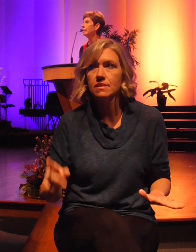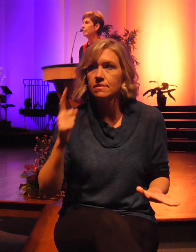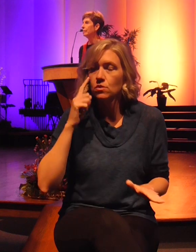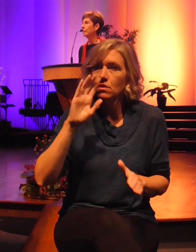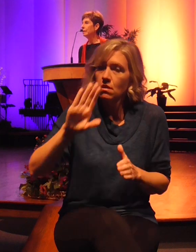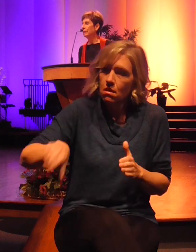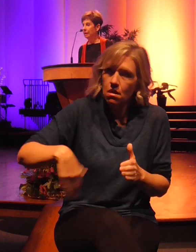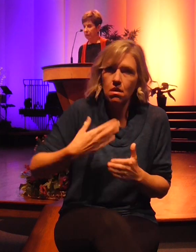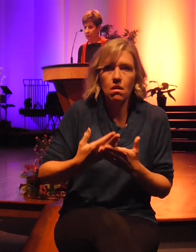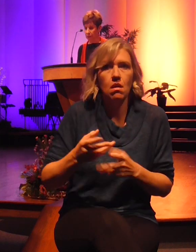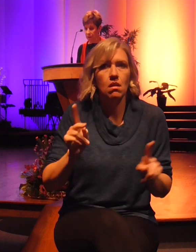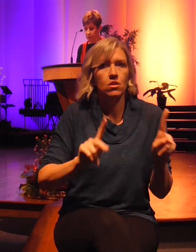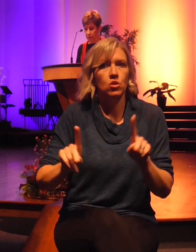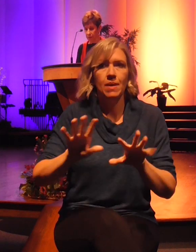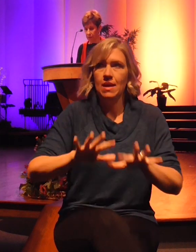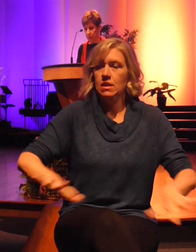humanity.